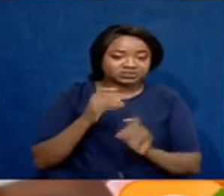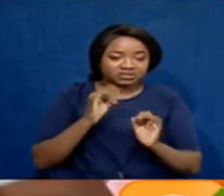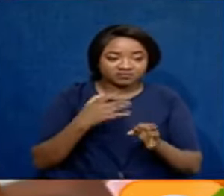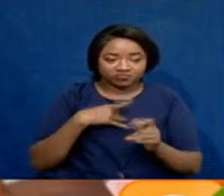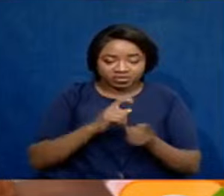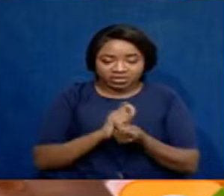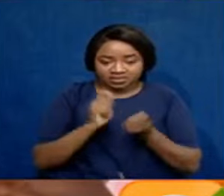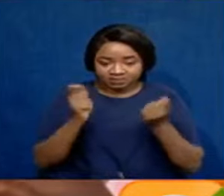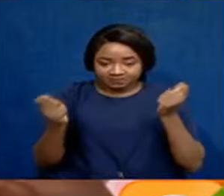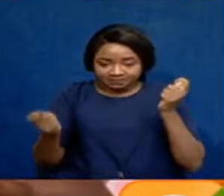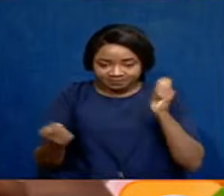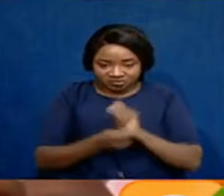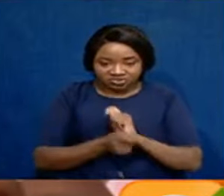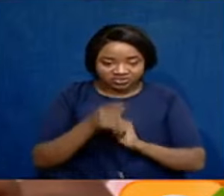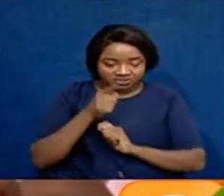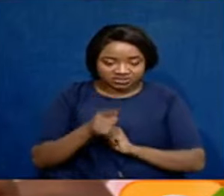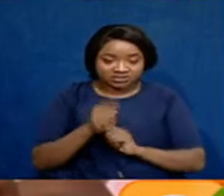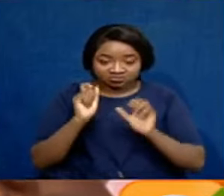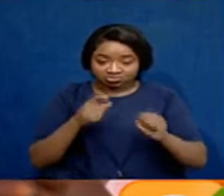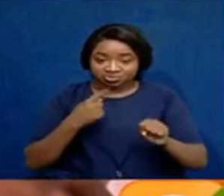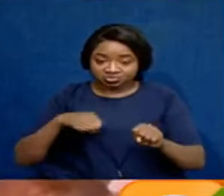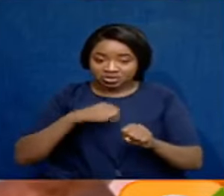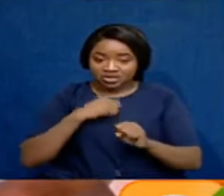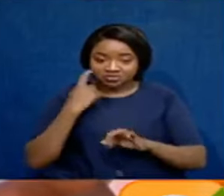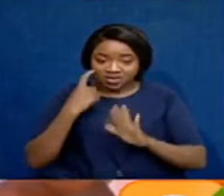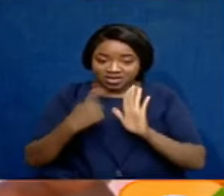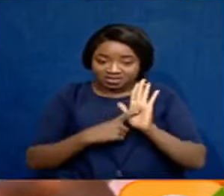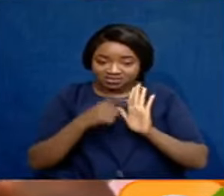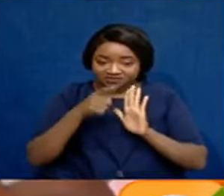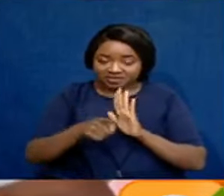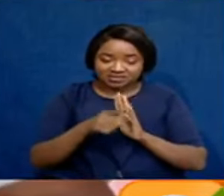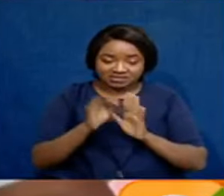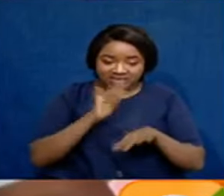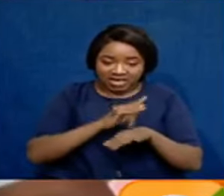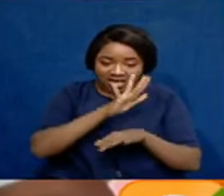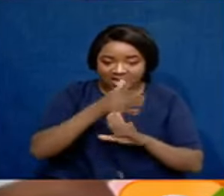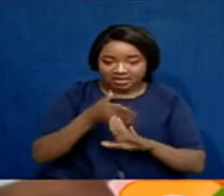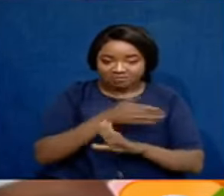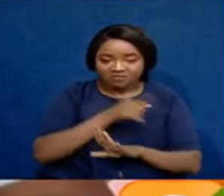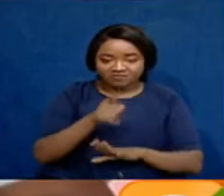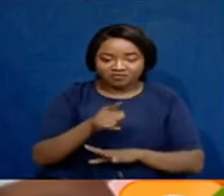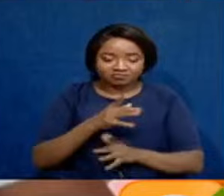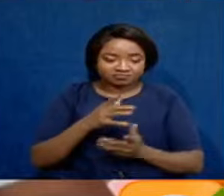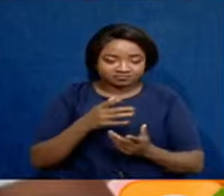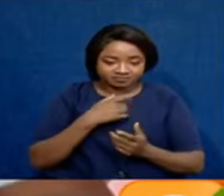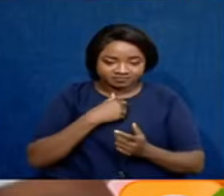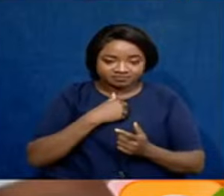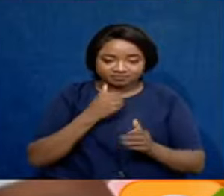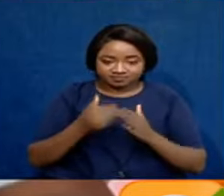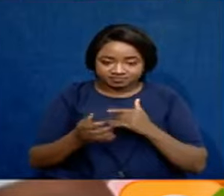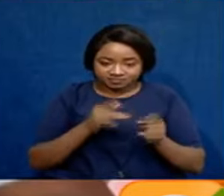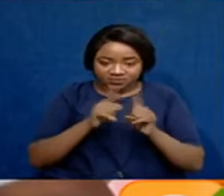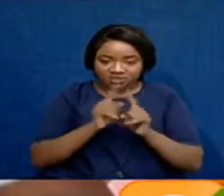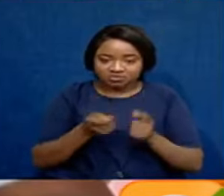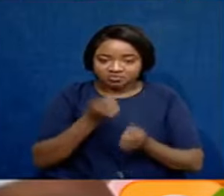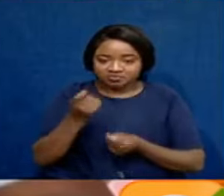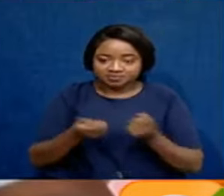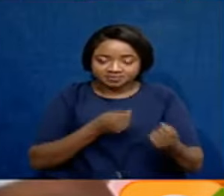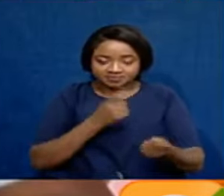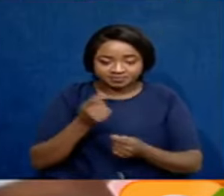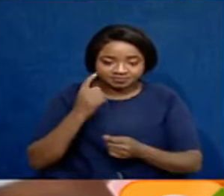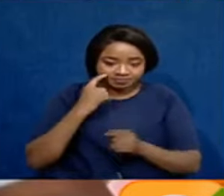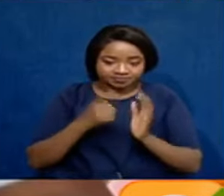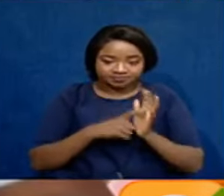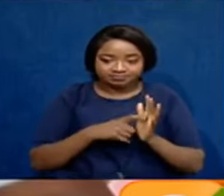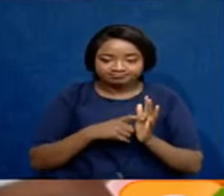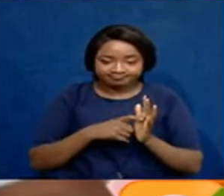trend. Can we be able to pick these patients before they become symptomatic? And those unlucky few who become symptomatic, can we make